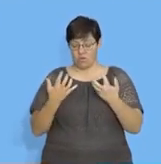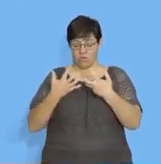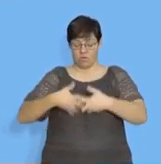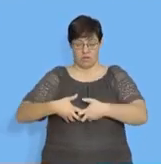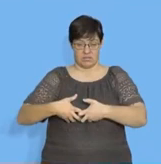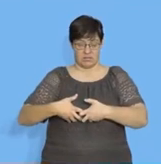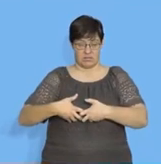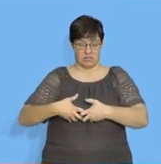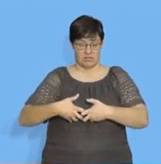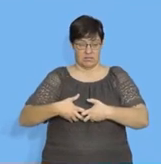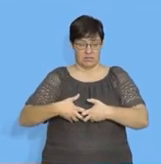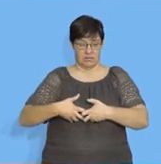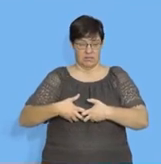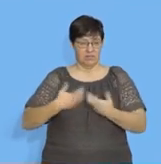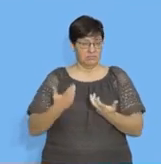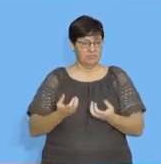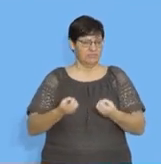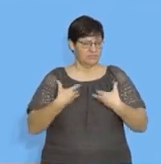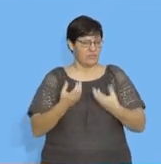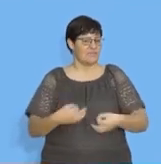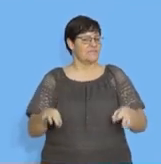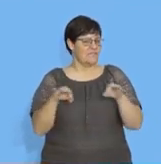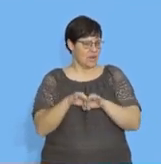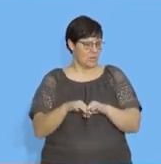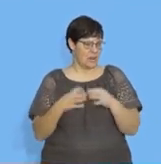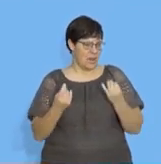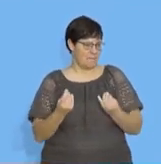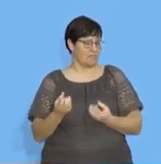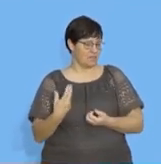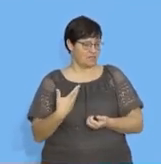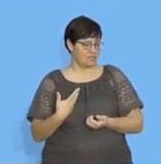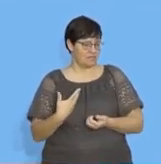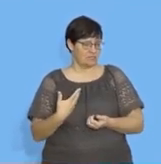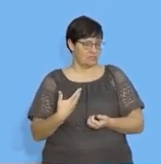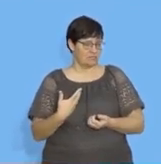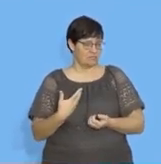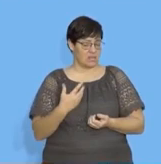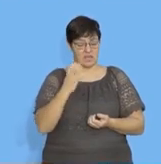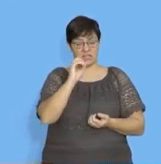correlation, can you quantify the value? Can you give me the value, the number? Is it 0.5,